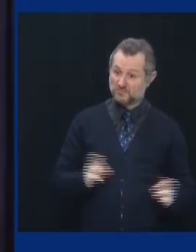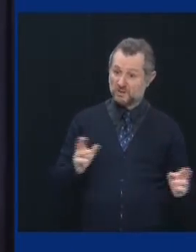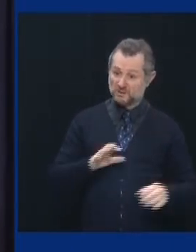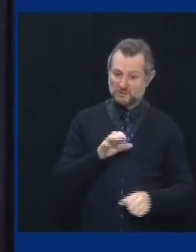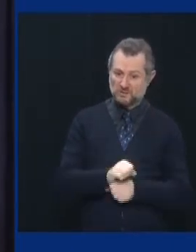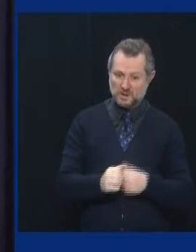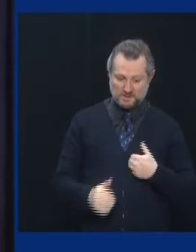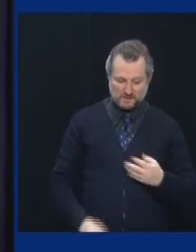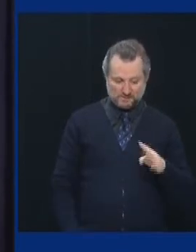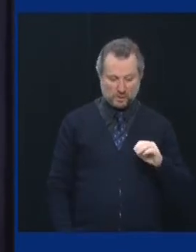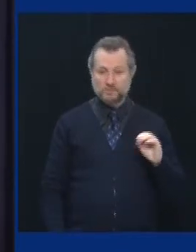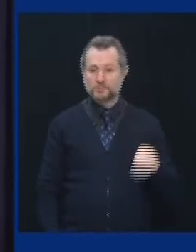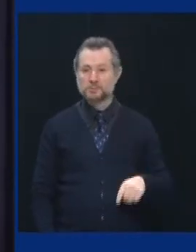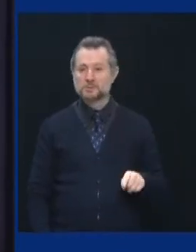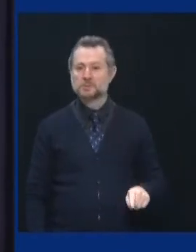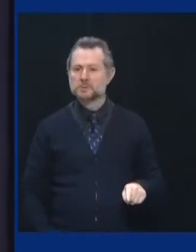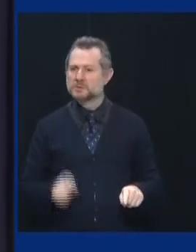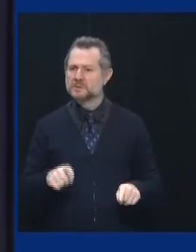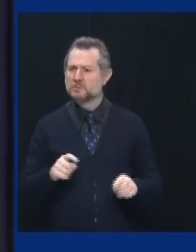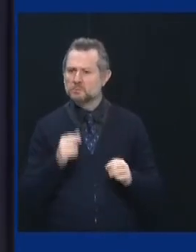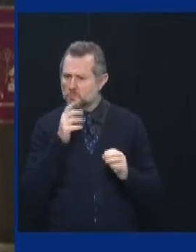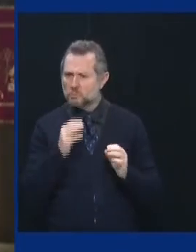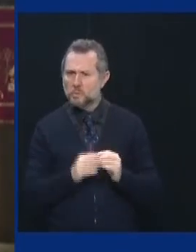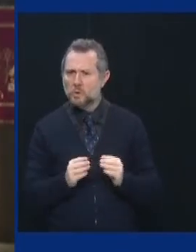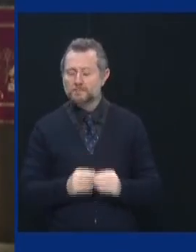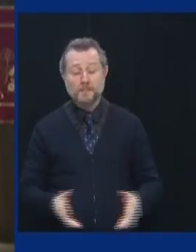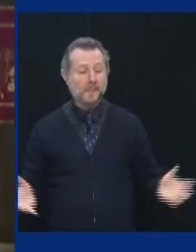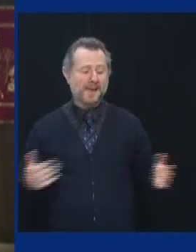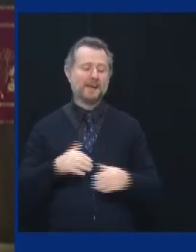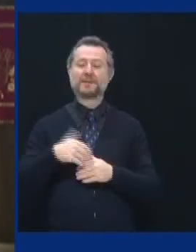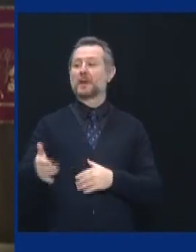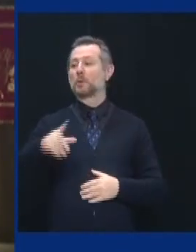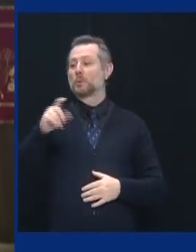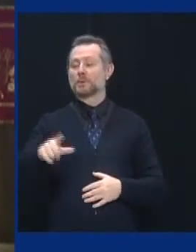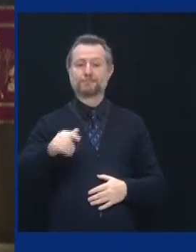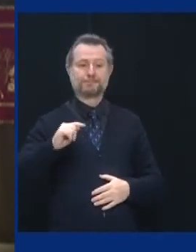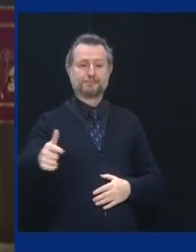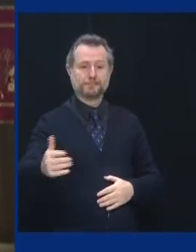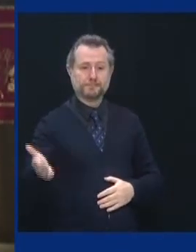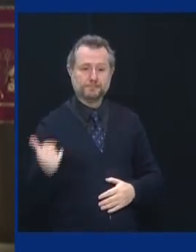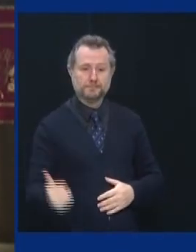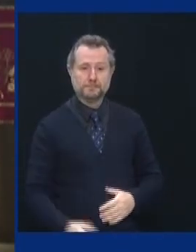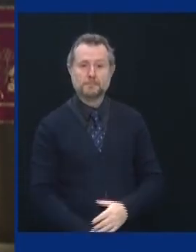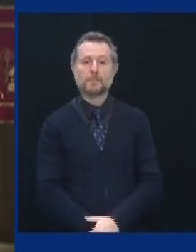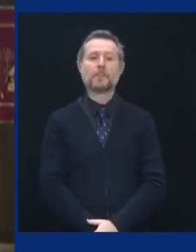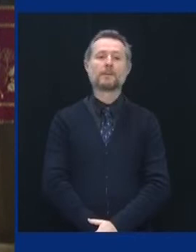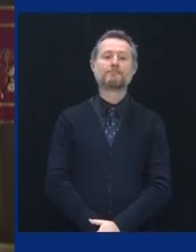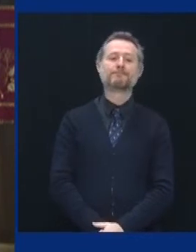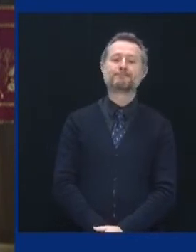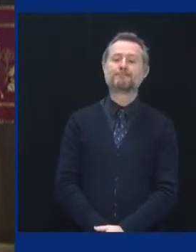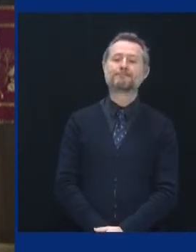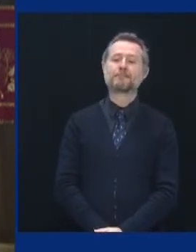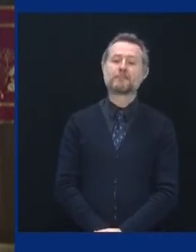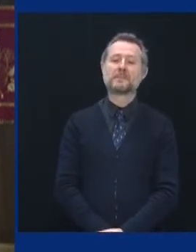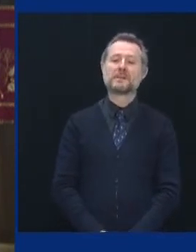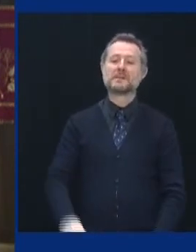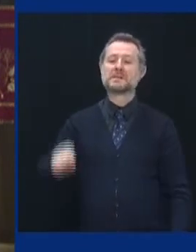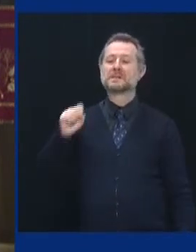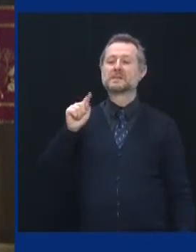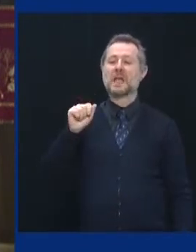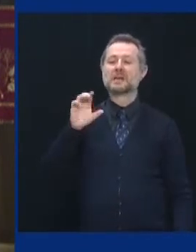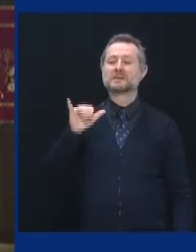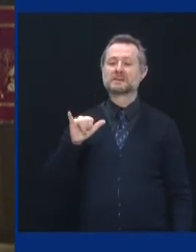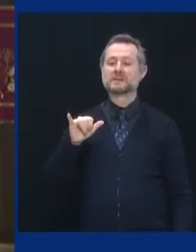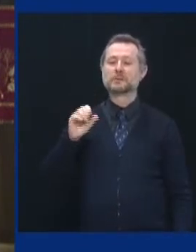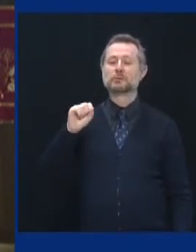so you don't need more. Next question, please, operator. Governor, you now have Stacy Sherman from Bloomberg